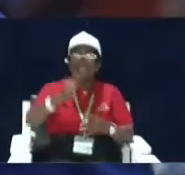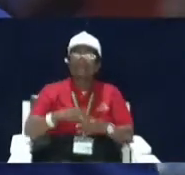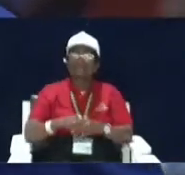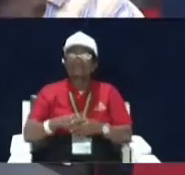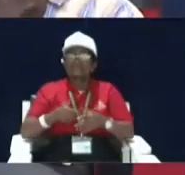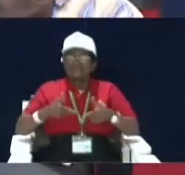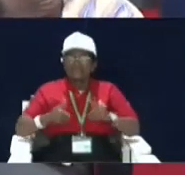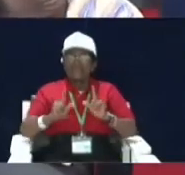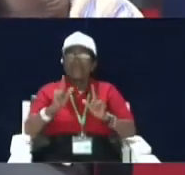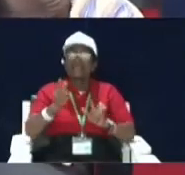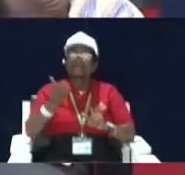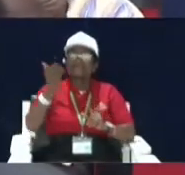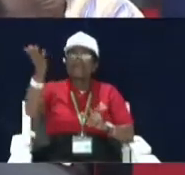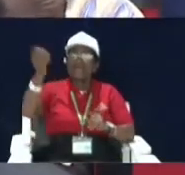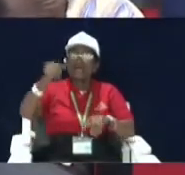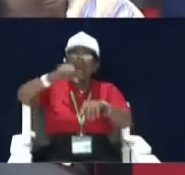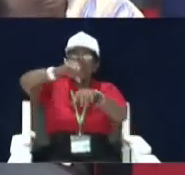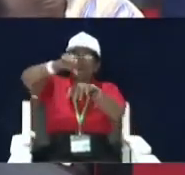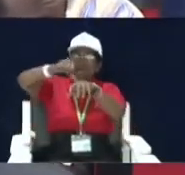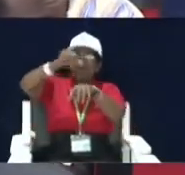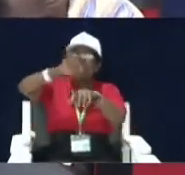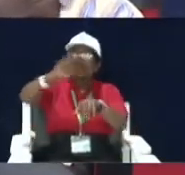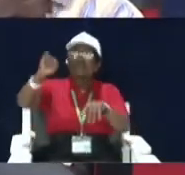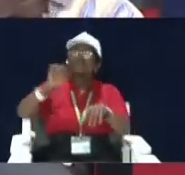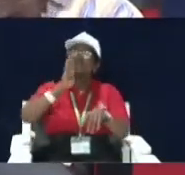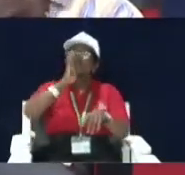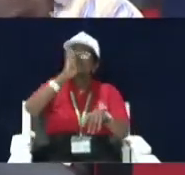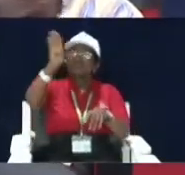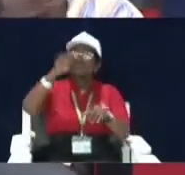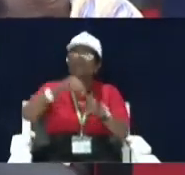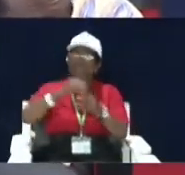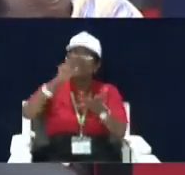Let their anointing be in triples.